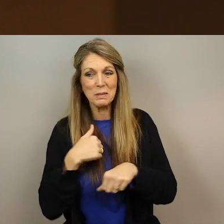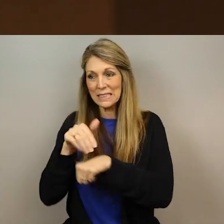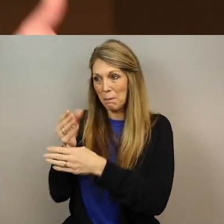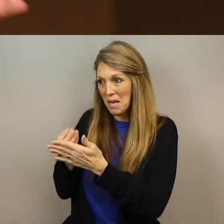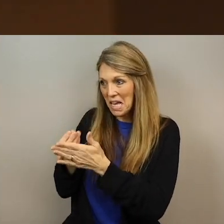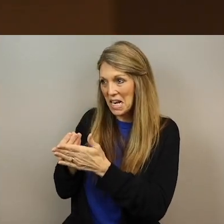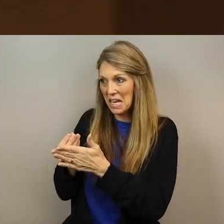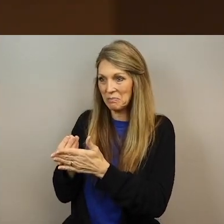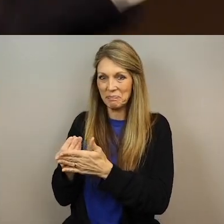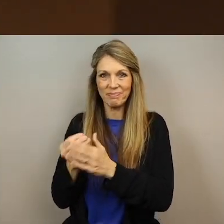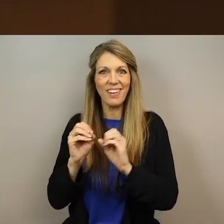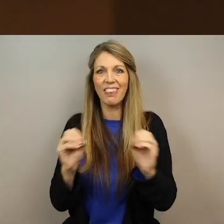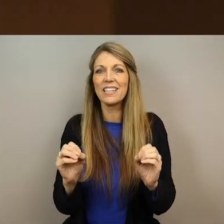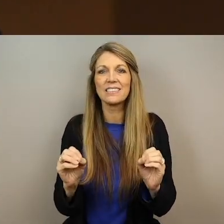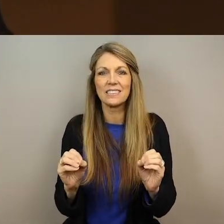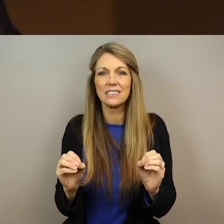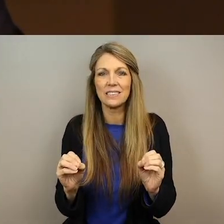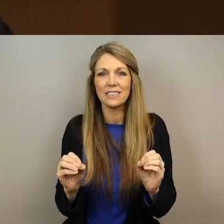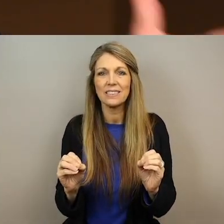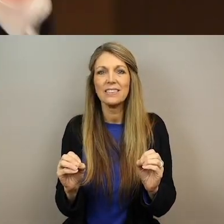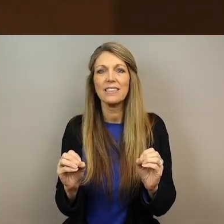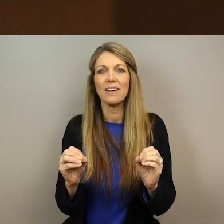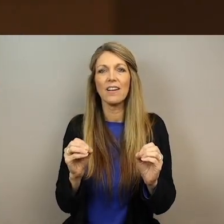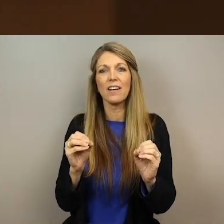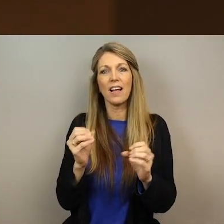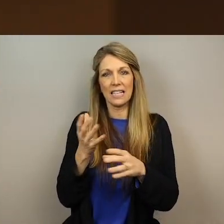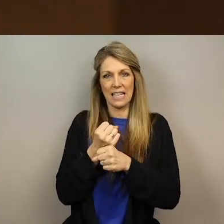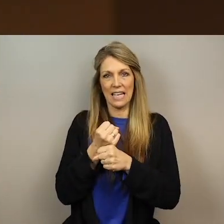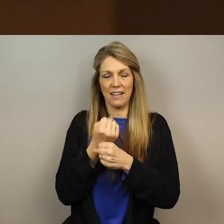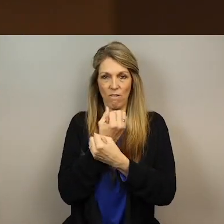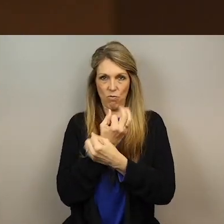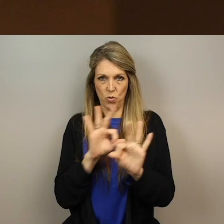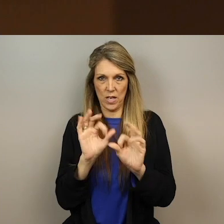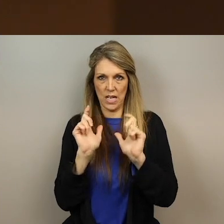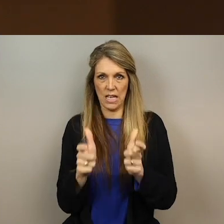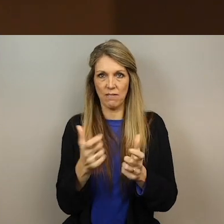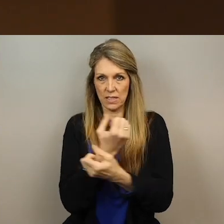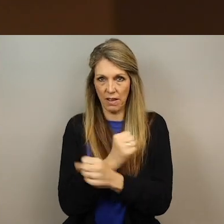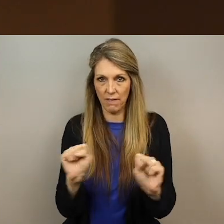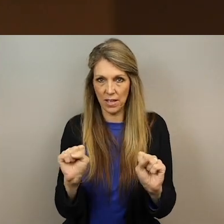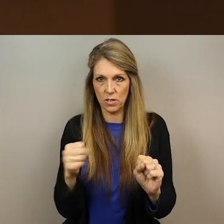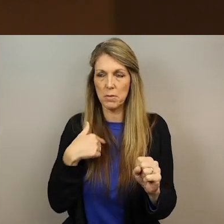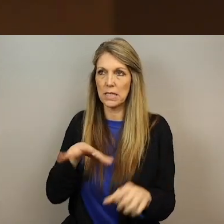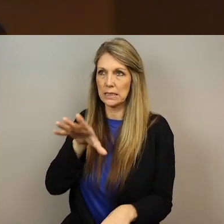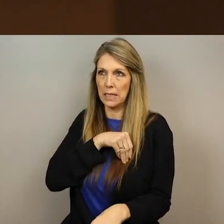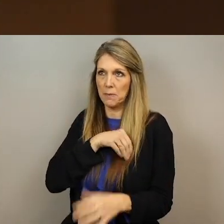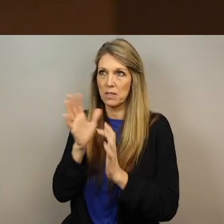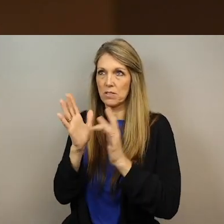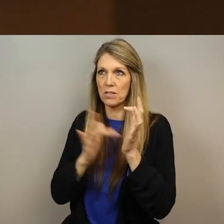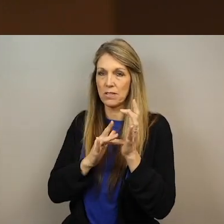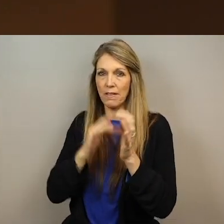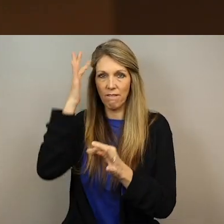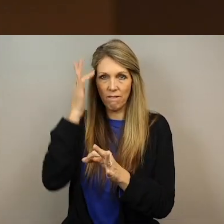money. Not by anything that you can do. You receive that free gift by putting your faith and trust in